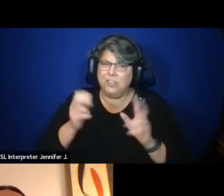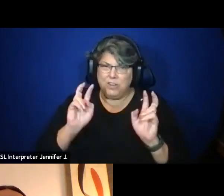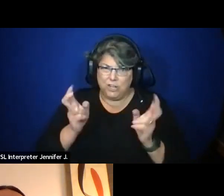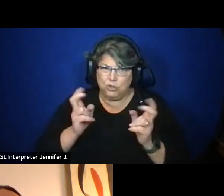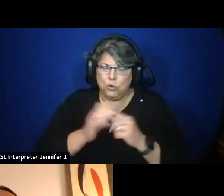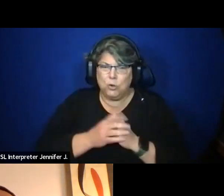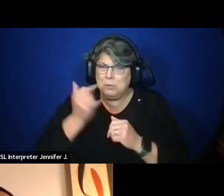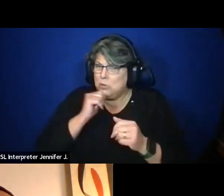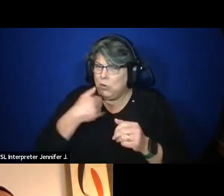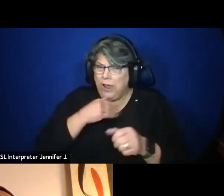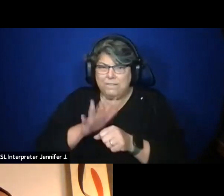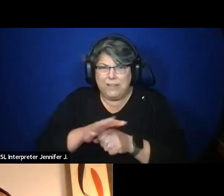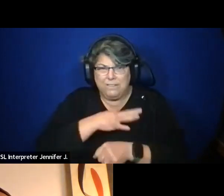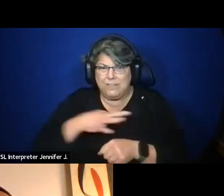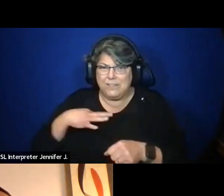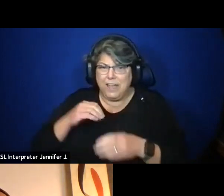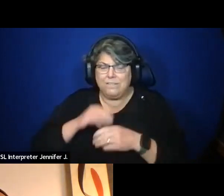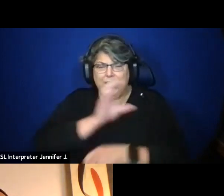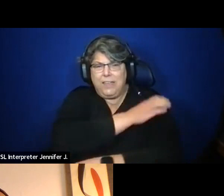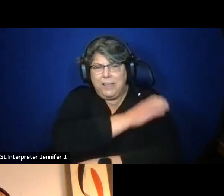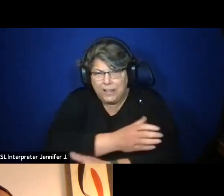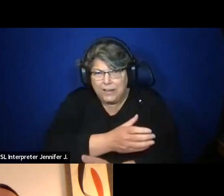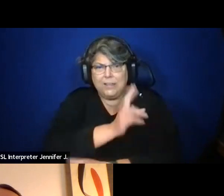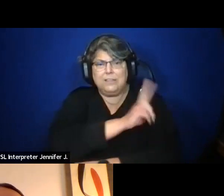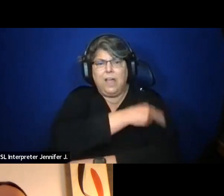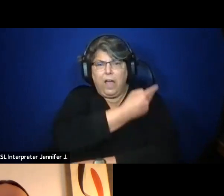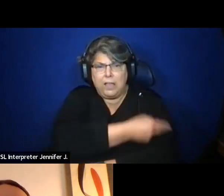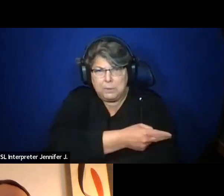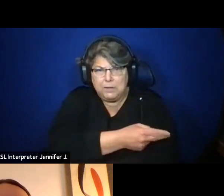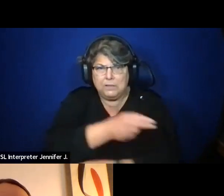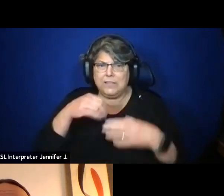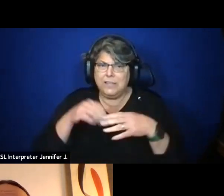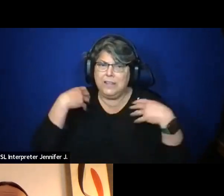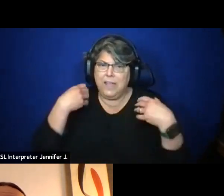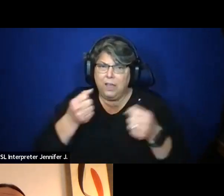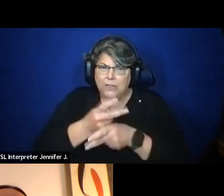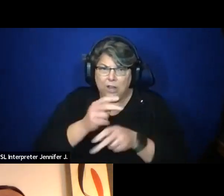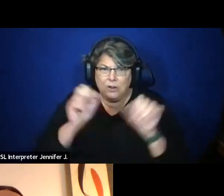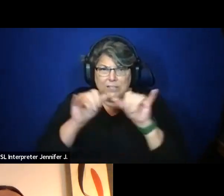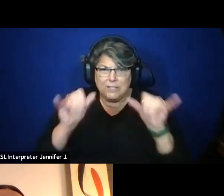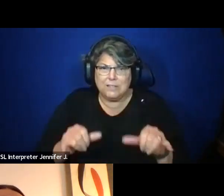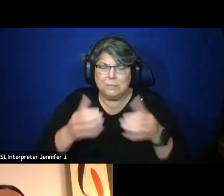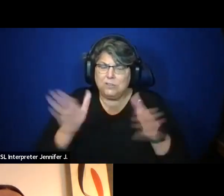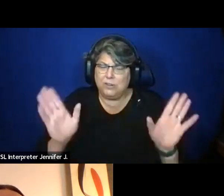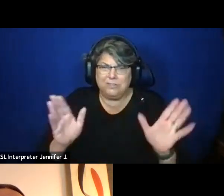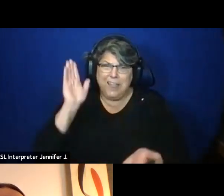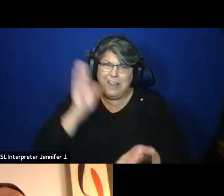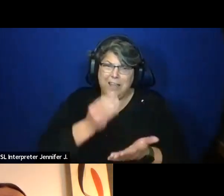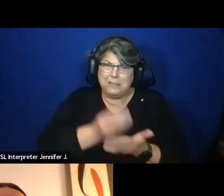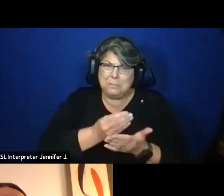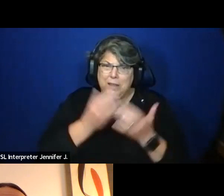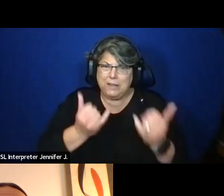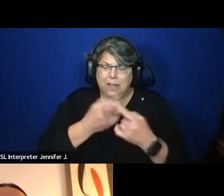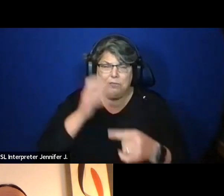of understaffing in clinics and in hospitals and in the health system as a whole, there's less funding from the federal and